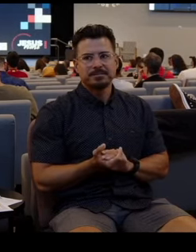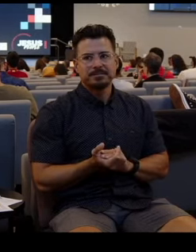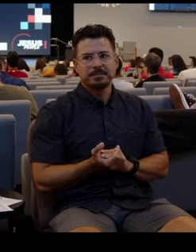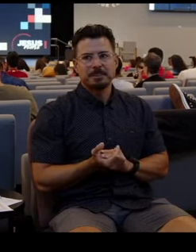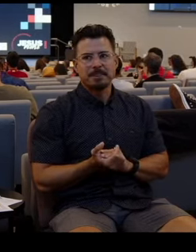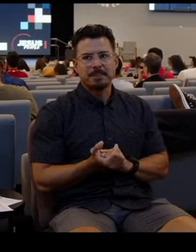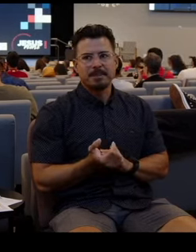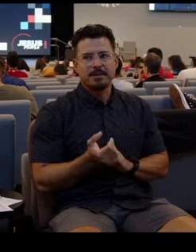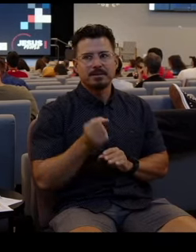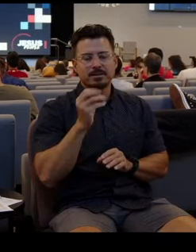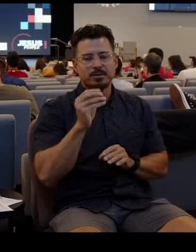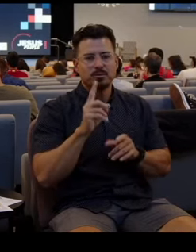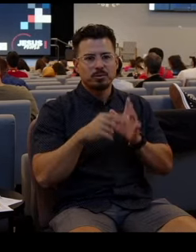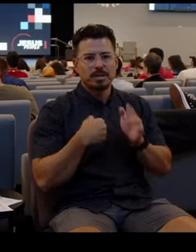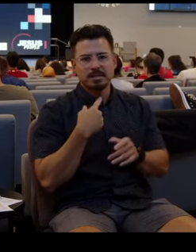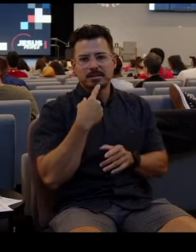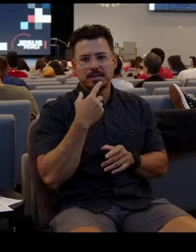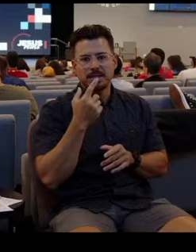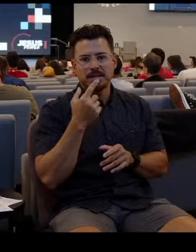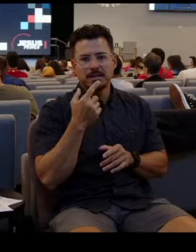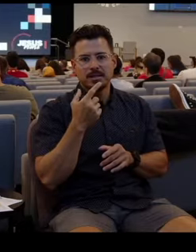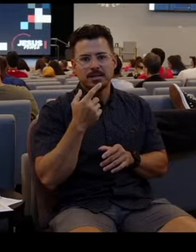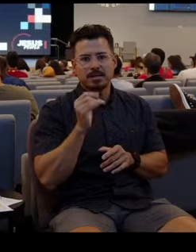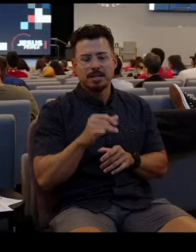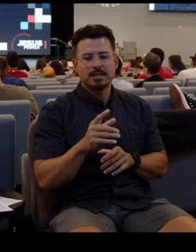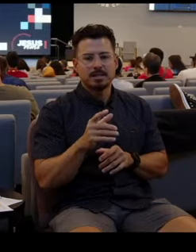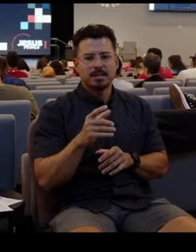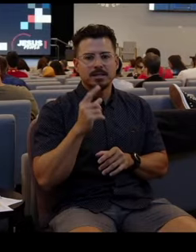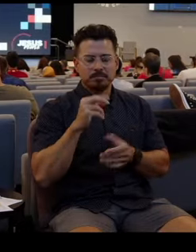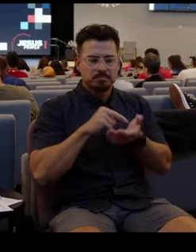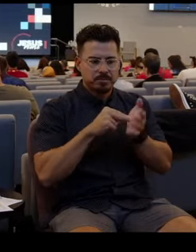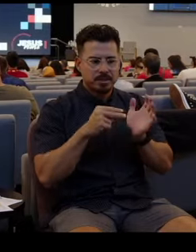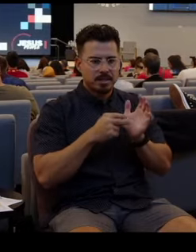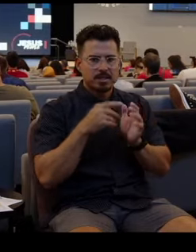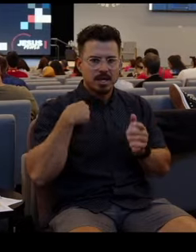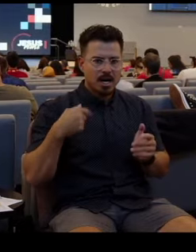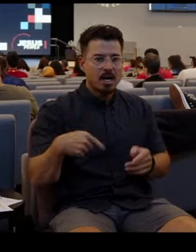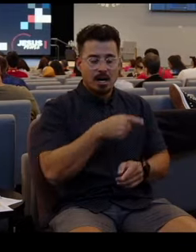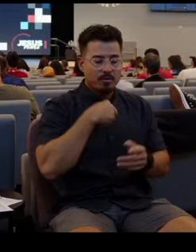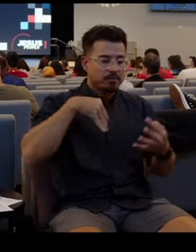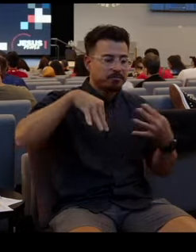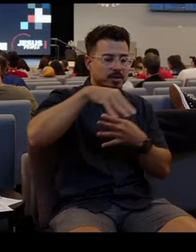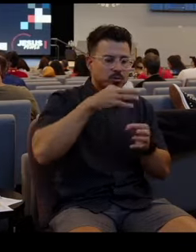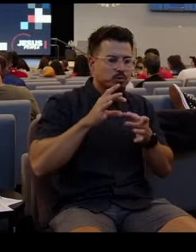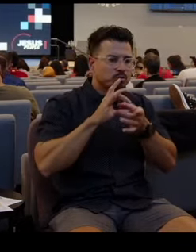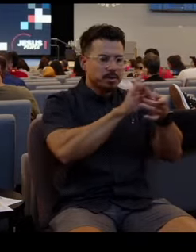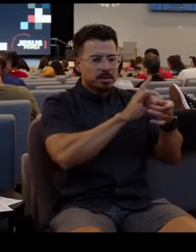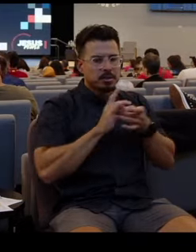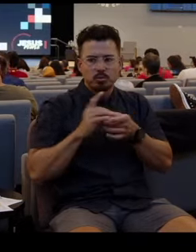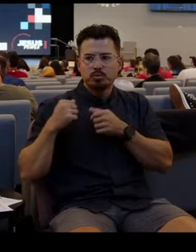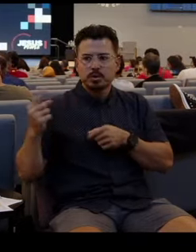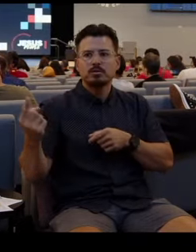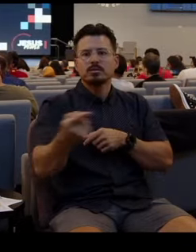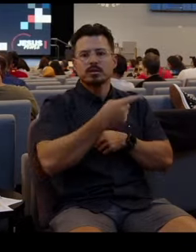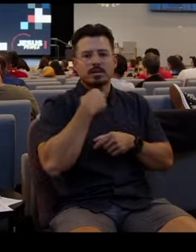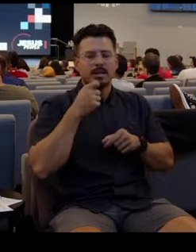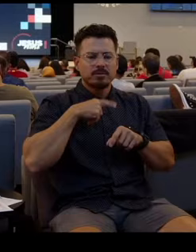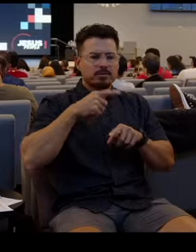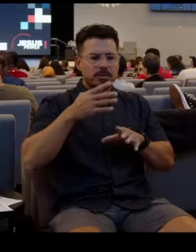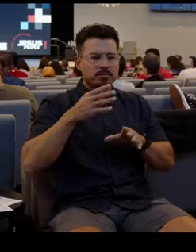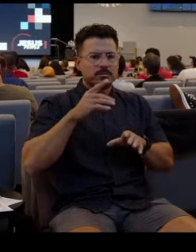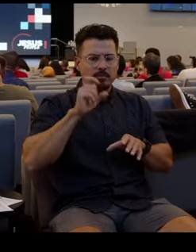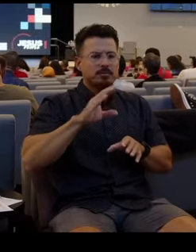So what I'm saying here about this is that this means that our fellowship with each, our relationships with each other have to be based on